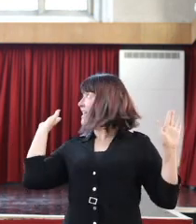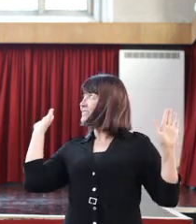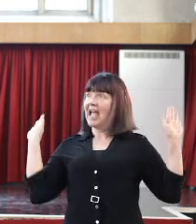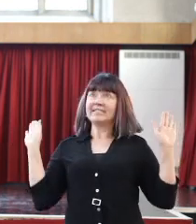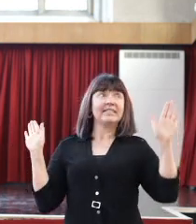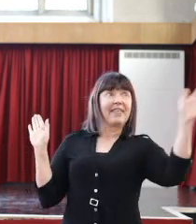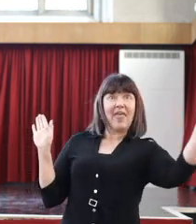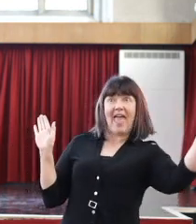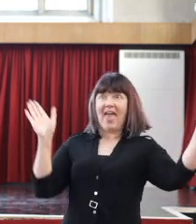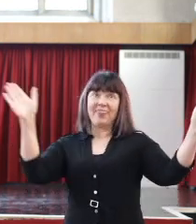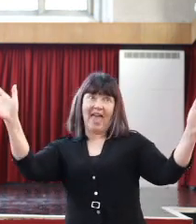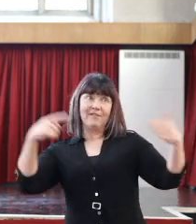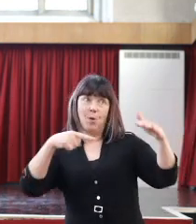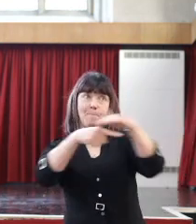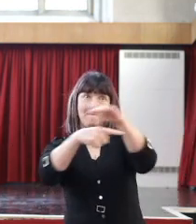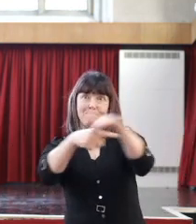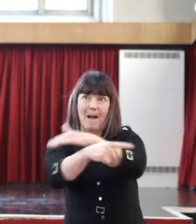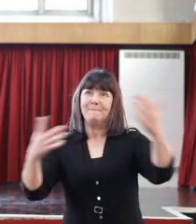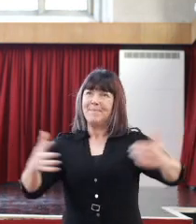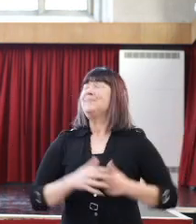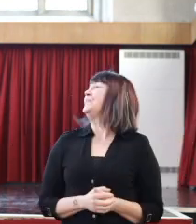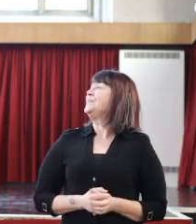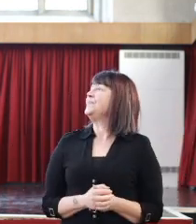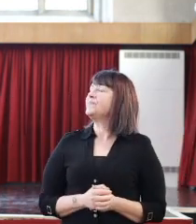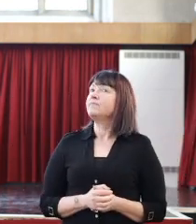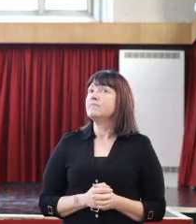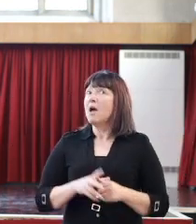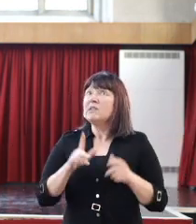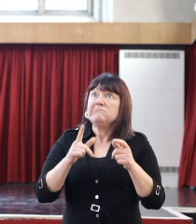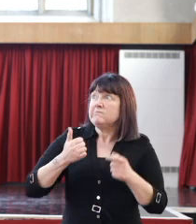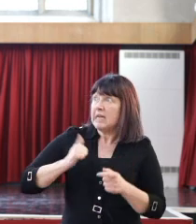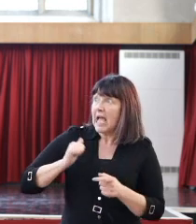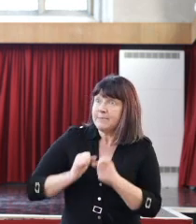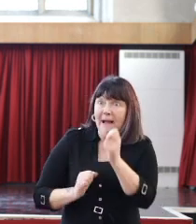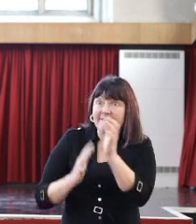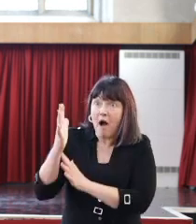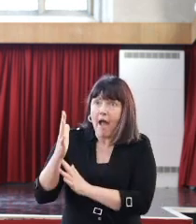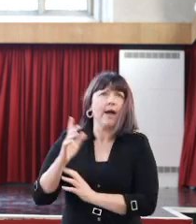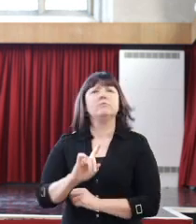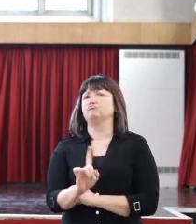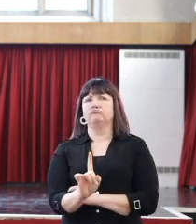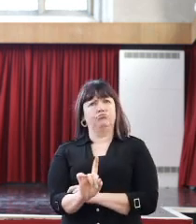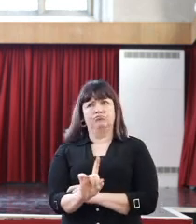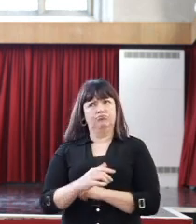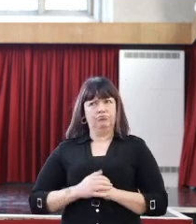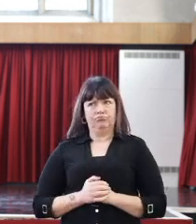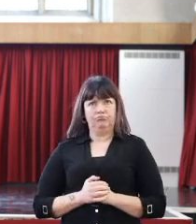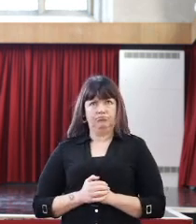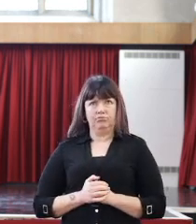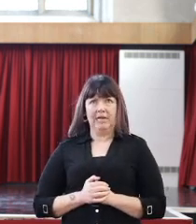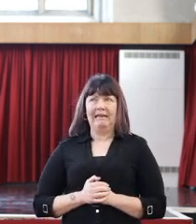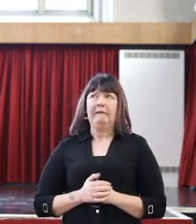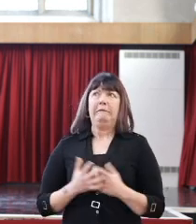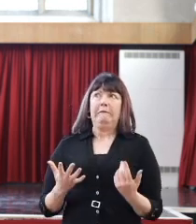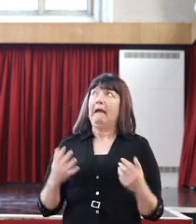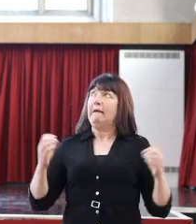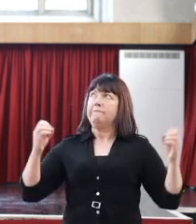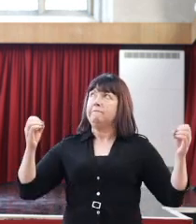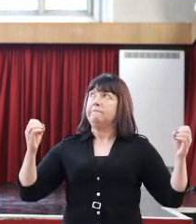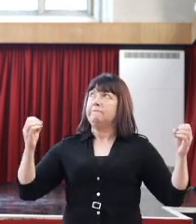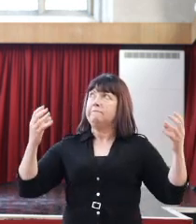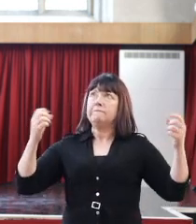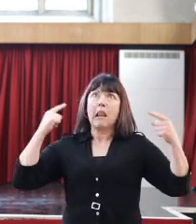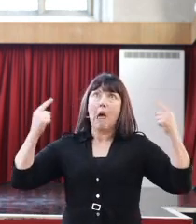here and there. There are no planned fire drills or any evacuation, so if the alarms do